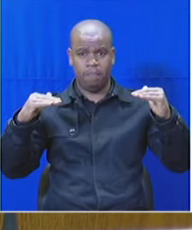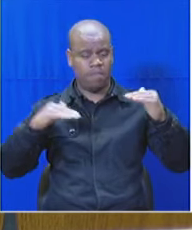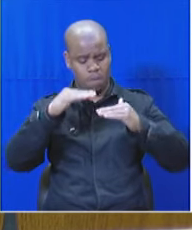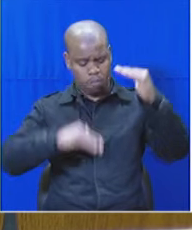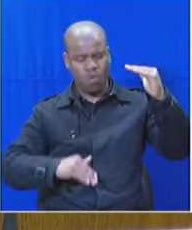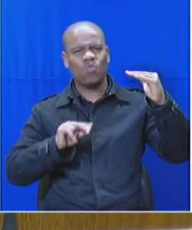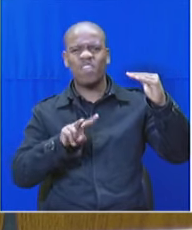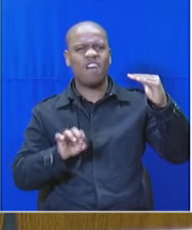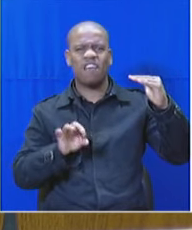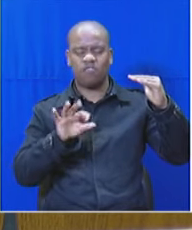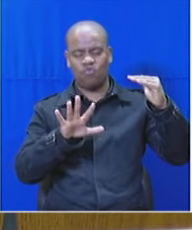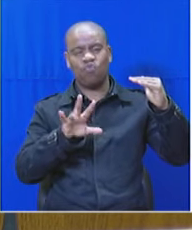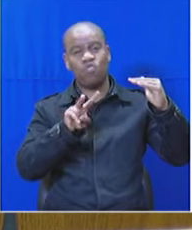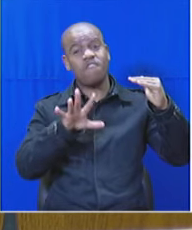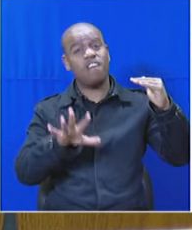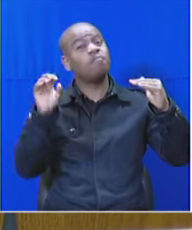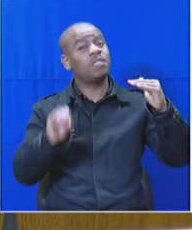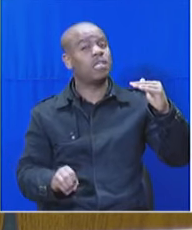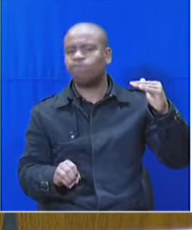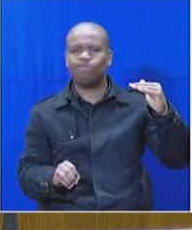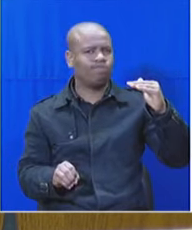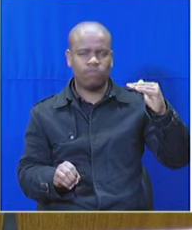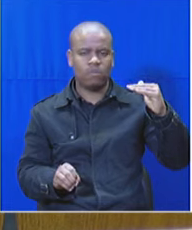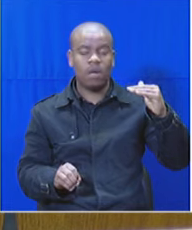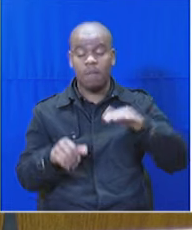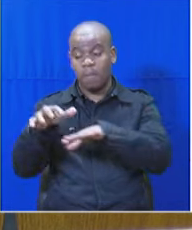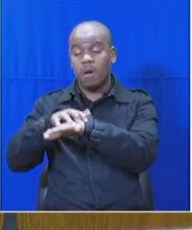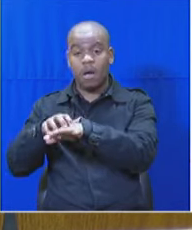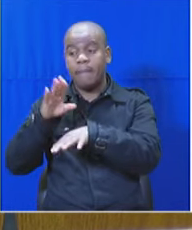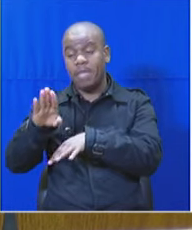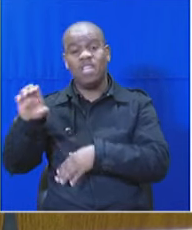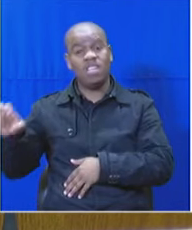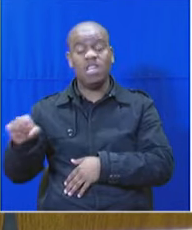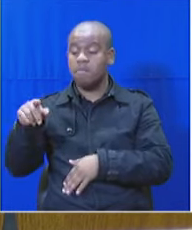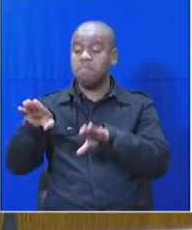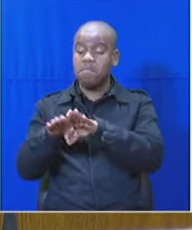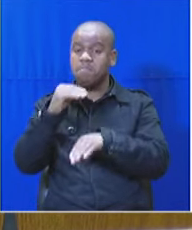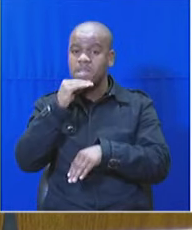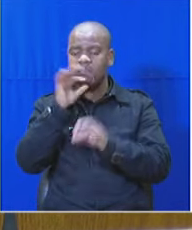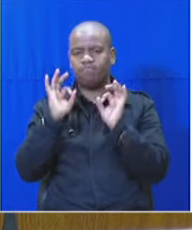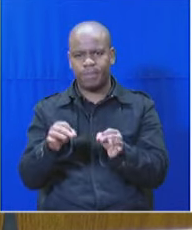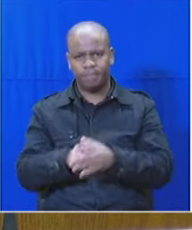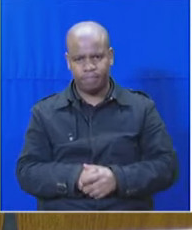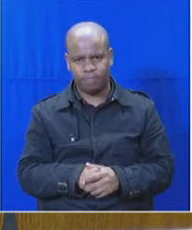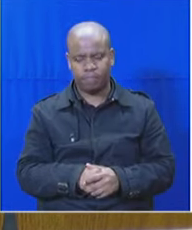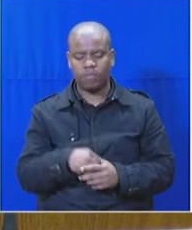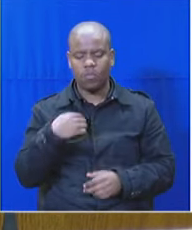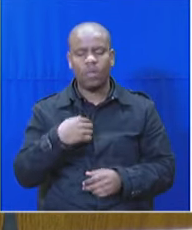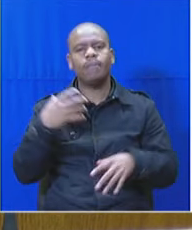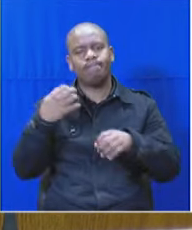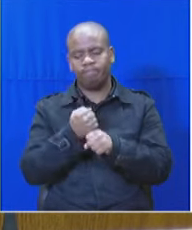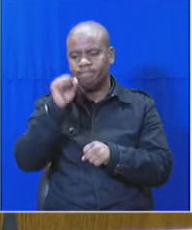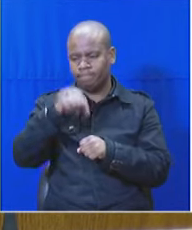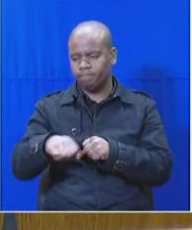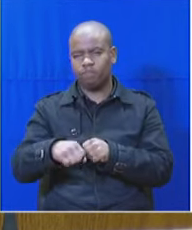25%. Reference Agri-BE Code of Good Conduct. We are of the strong view